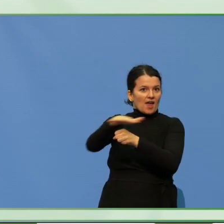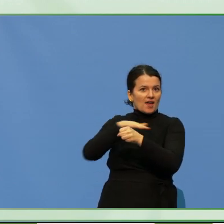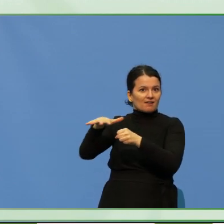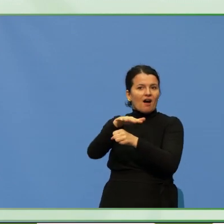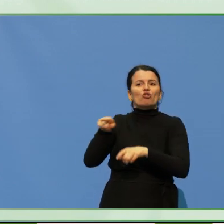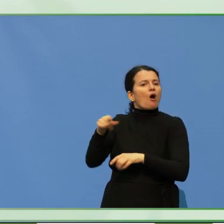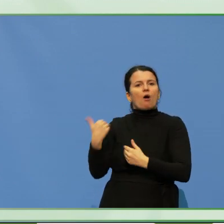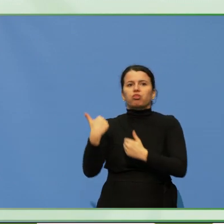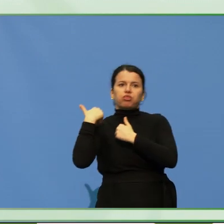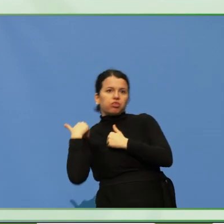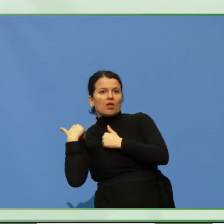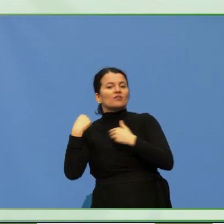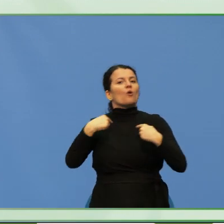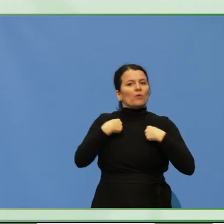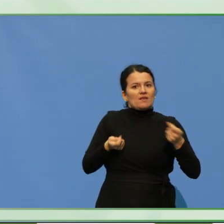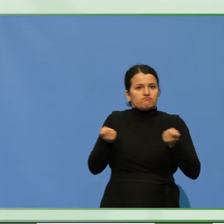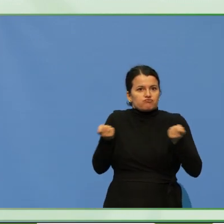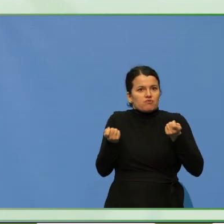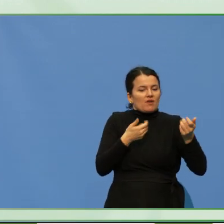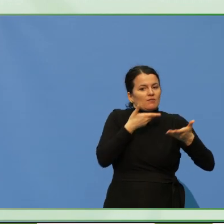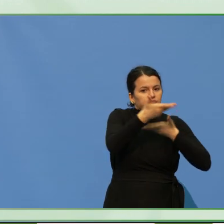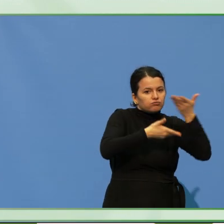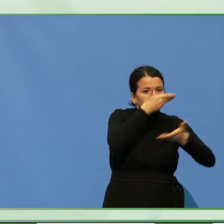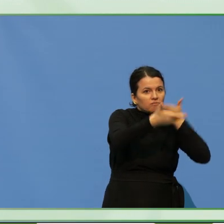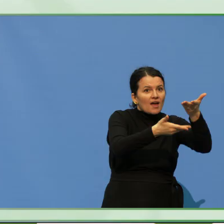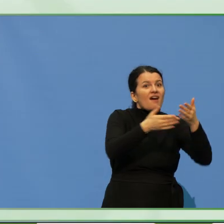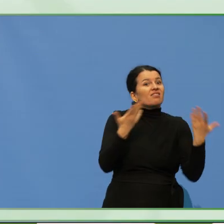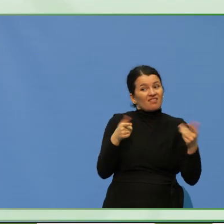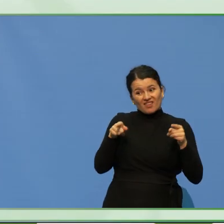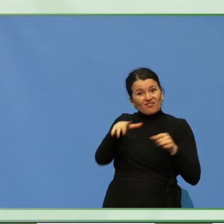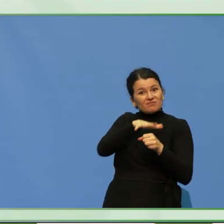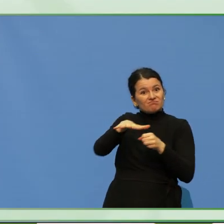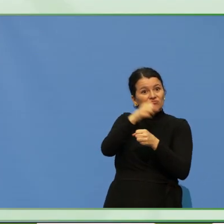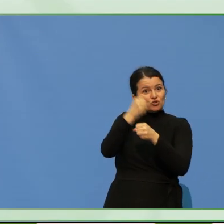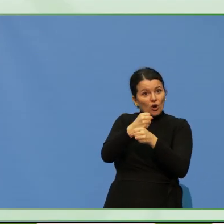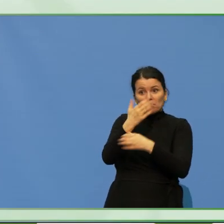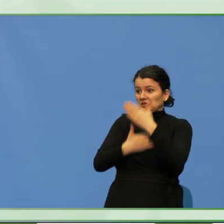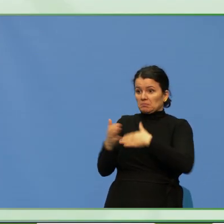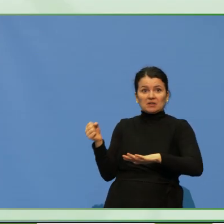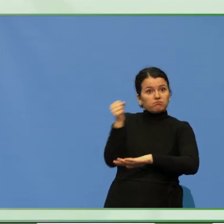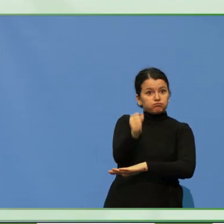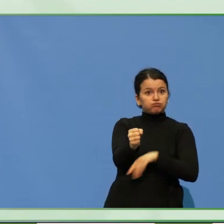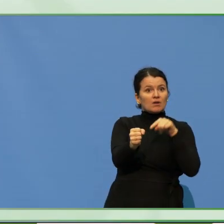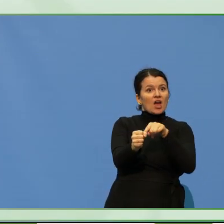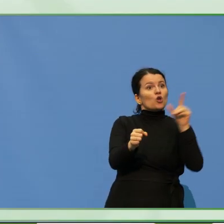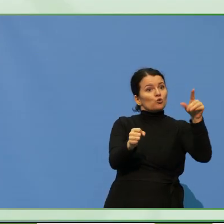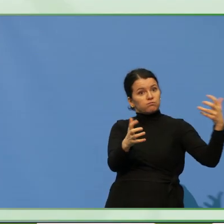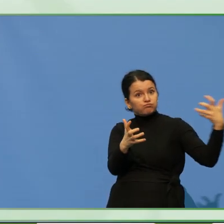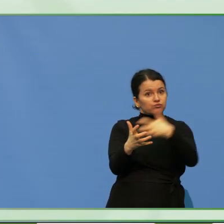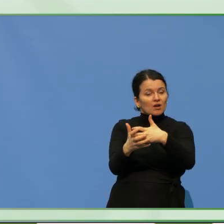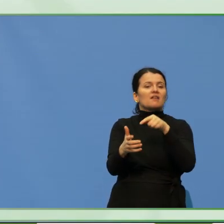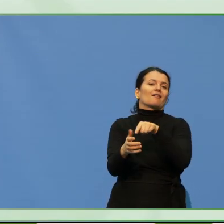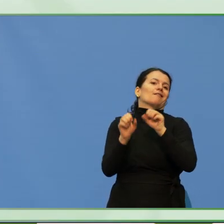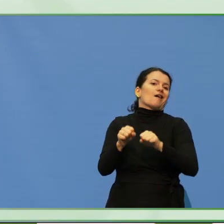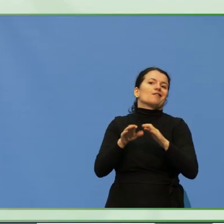the same with thinking even about how people can be successful in their day-to-day jobs. We have a majority disabled team, but even thinking about things like we have disability